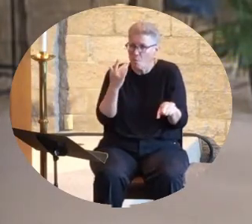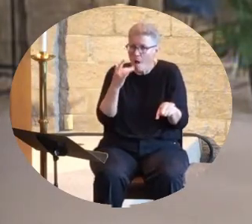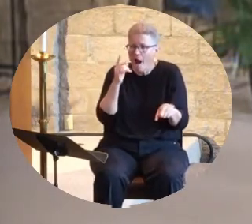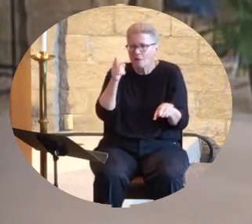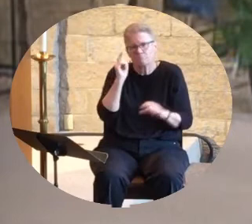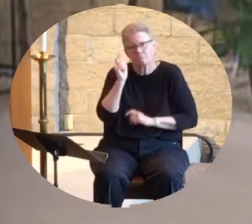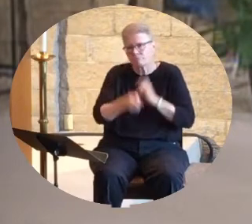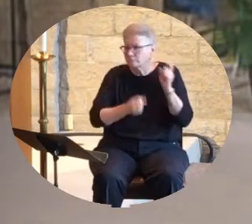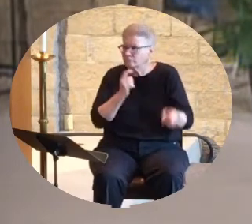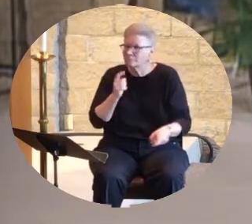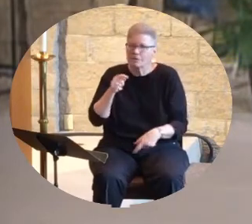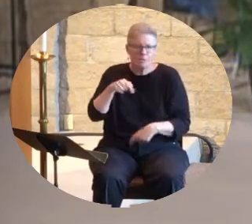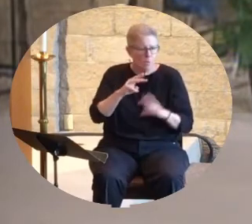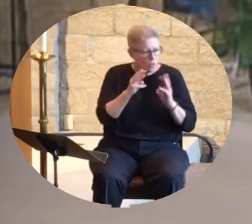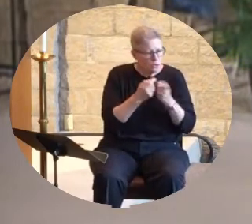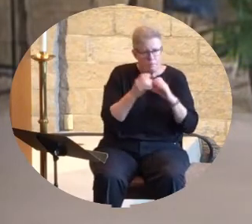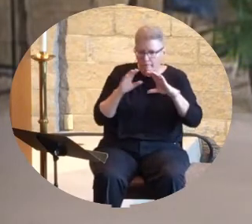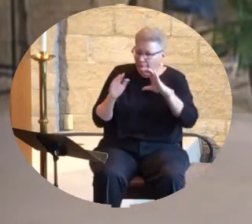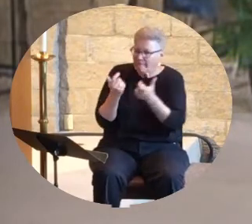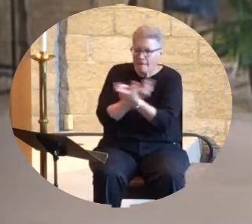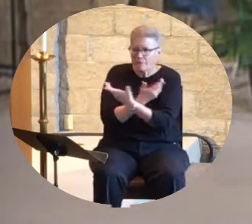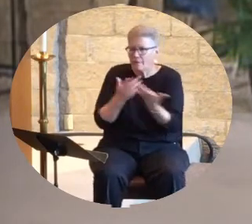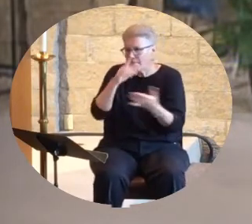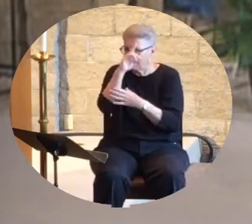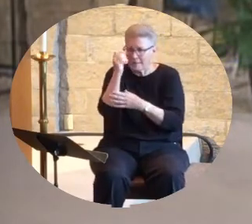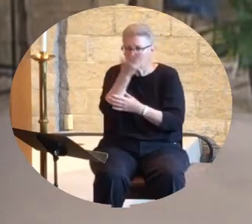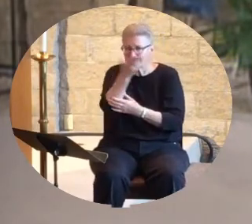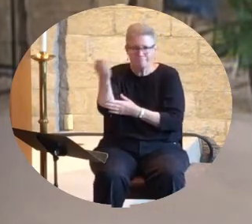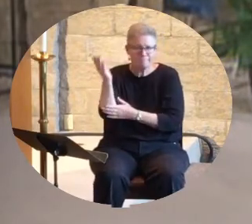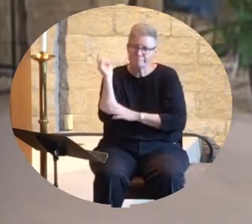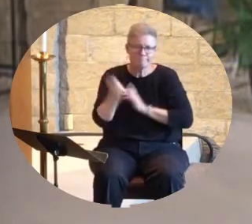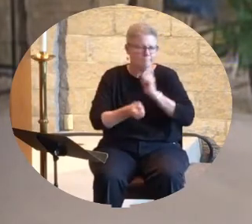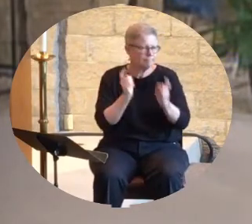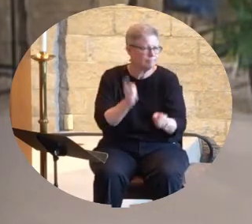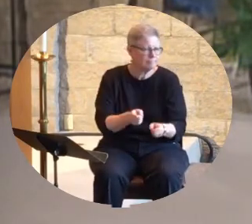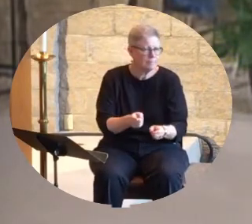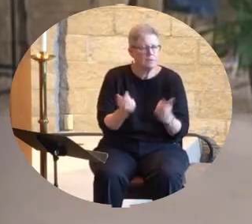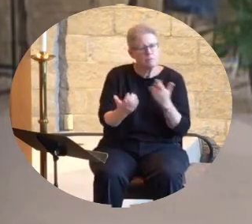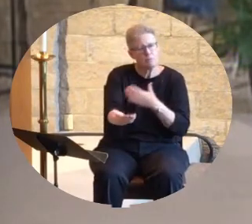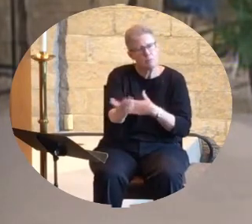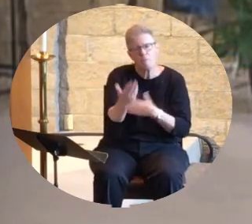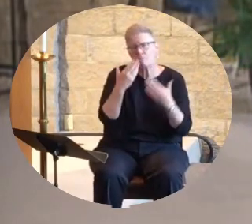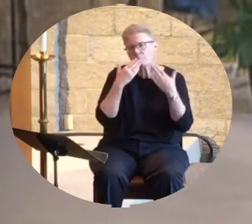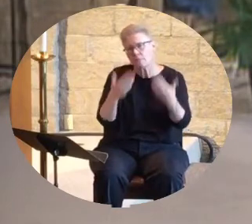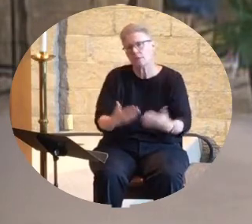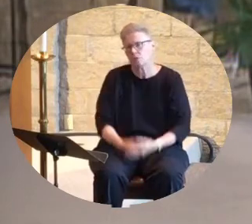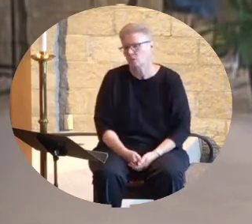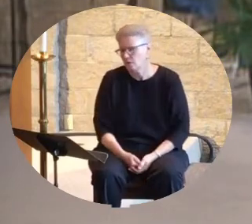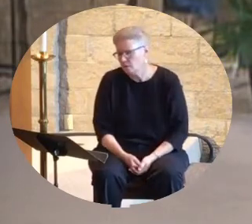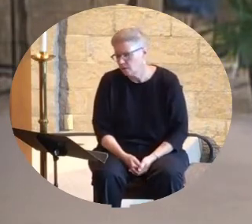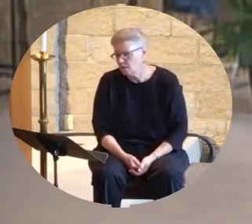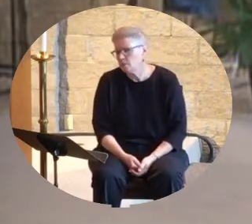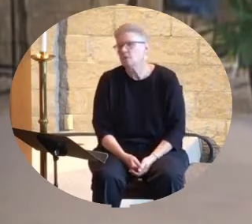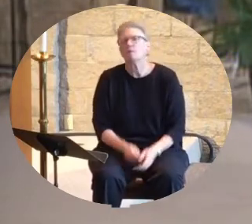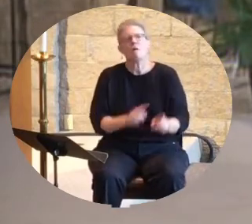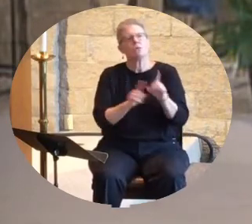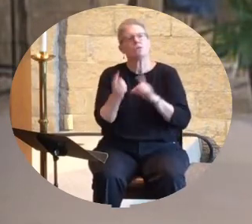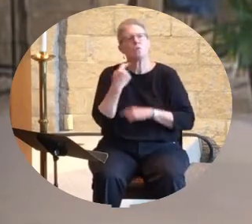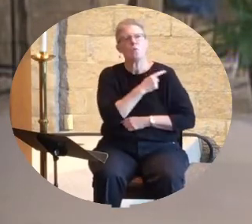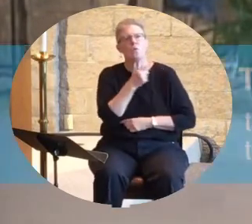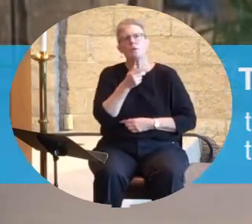whole ministry is made possible because of your generosity. So this morning, we thank you for that. We really do. We also invite you to